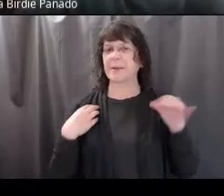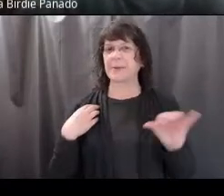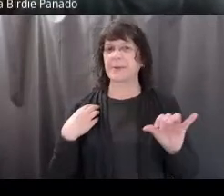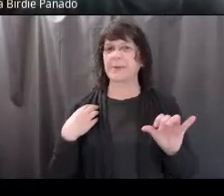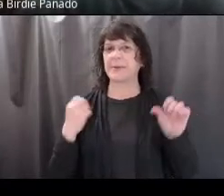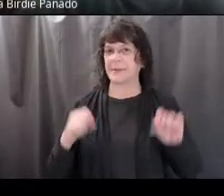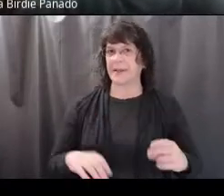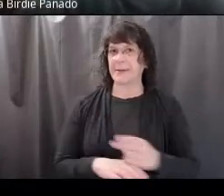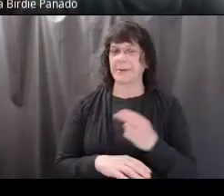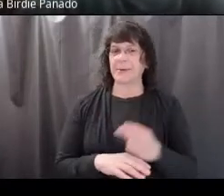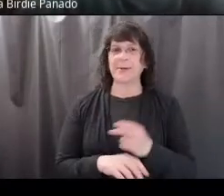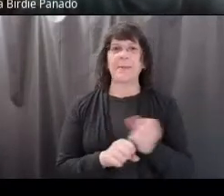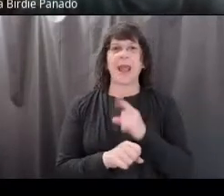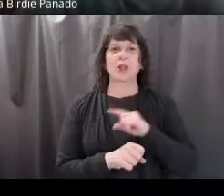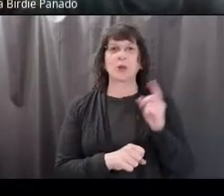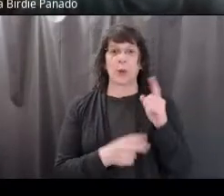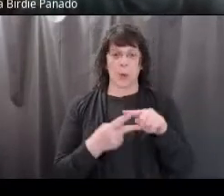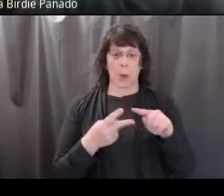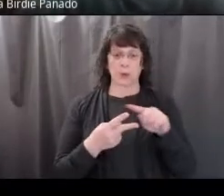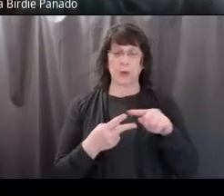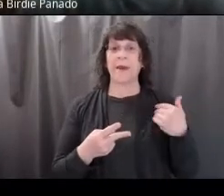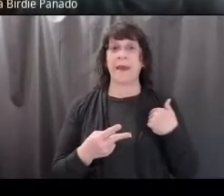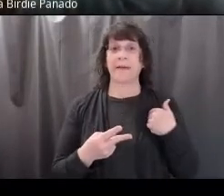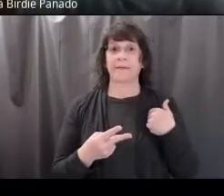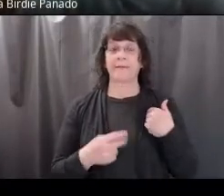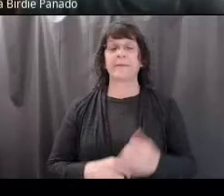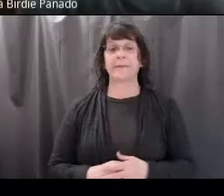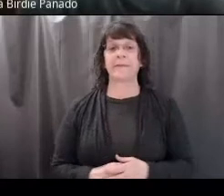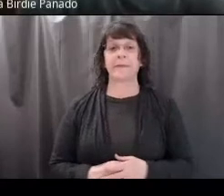make sure to have those things handy.